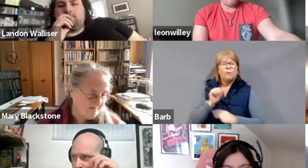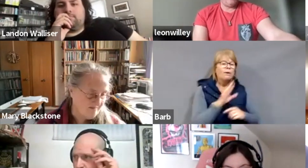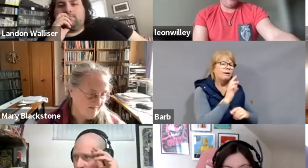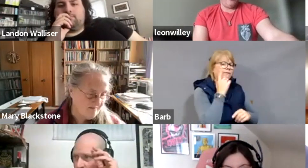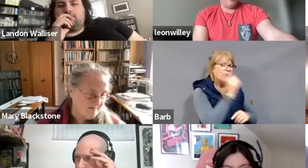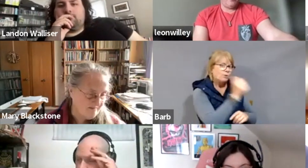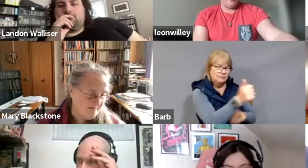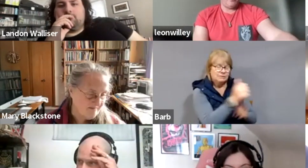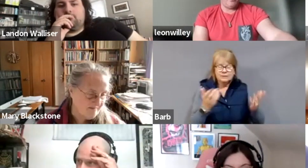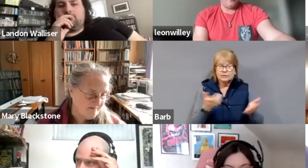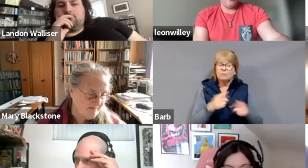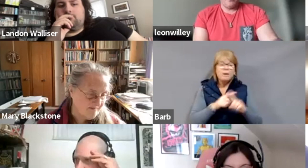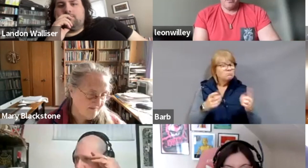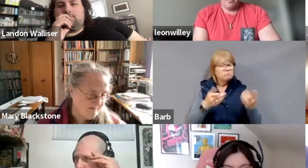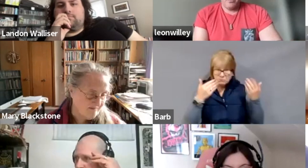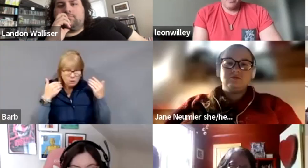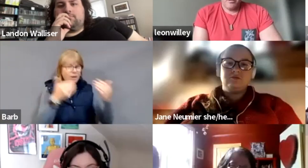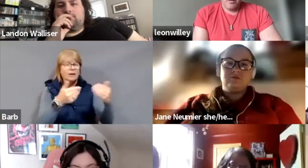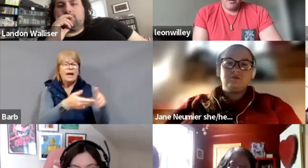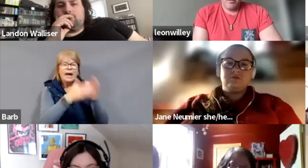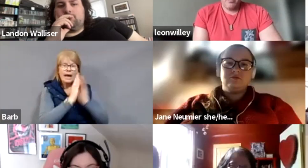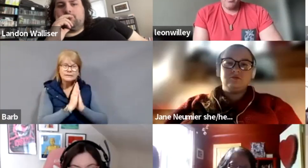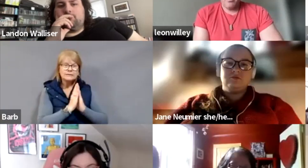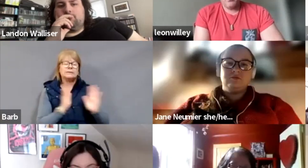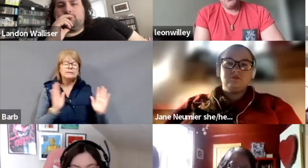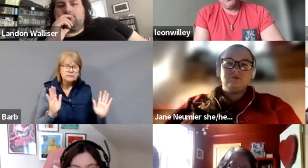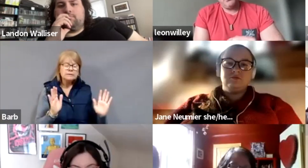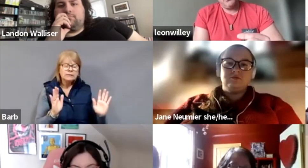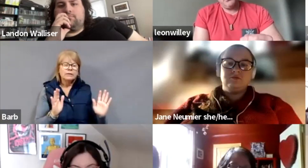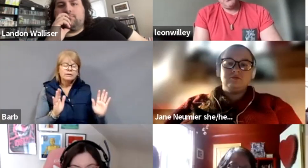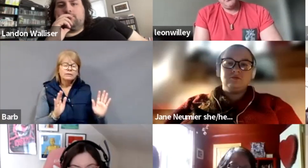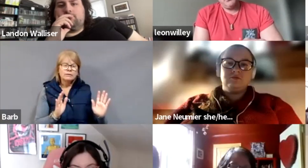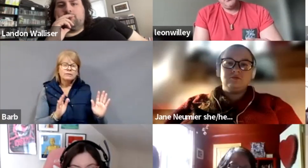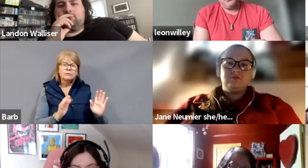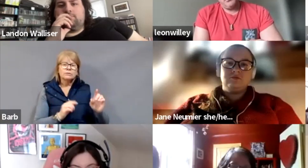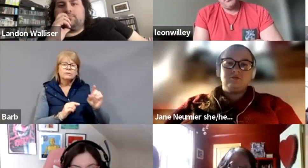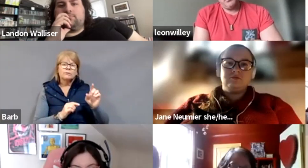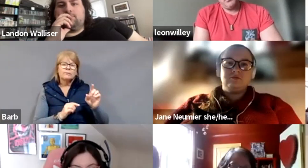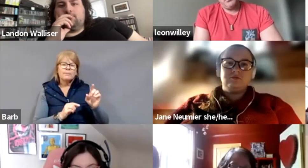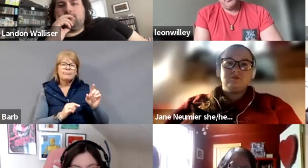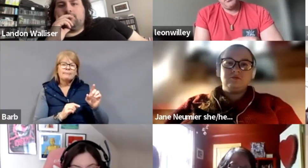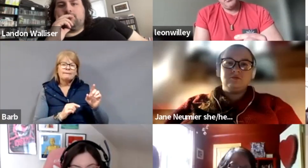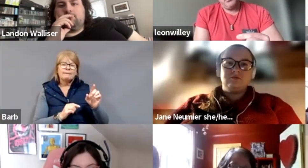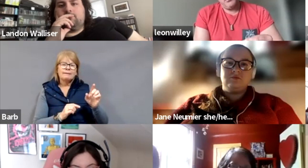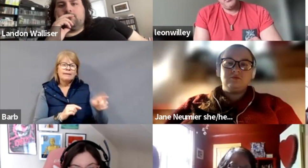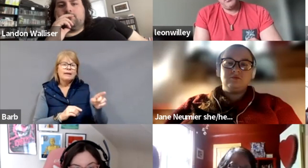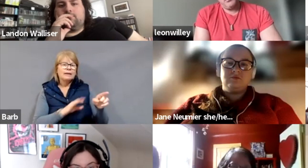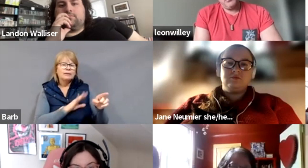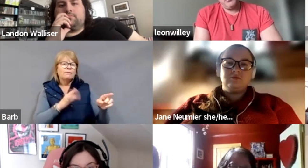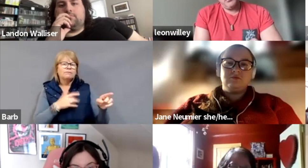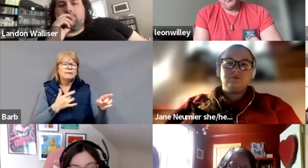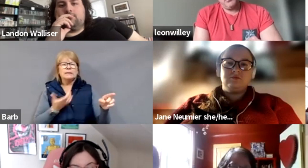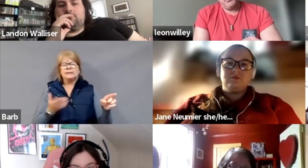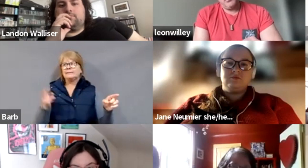But it never hurts to ask. I would just ask in a manner that allows them to not be a bad person if